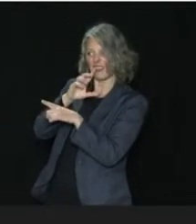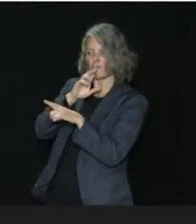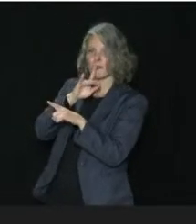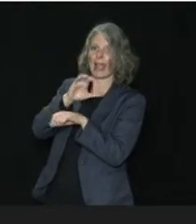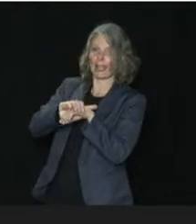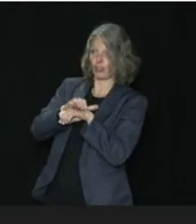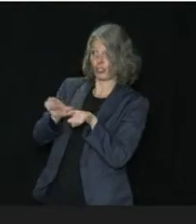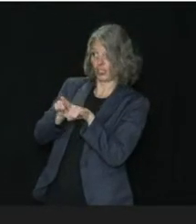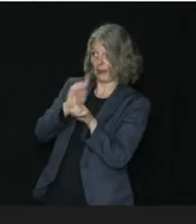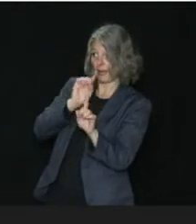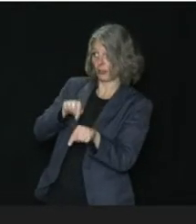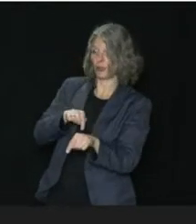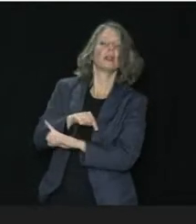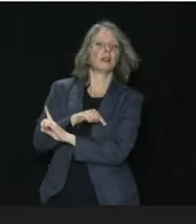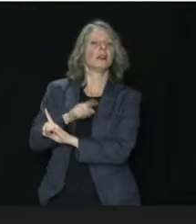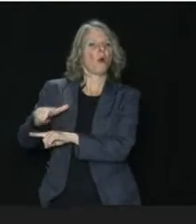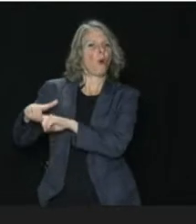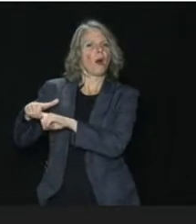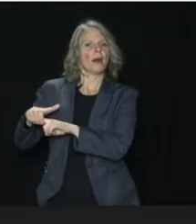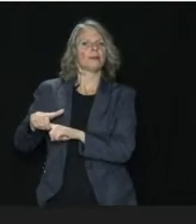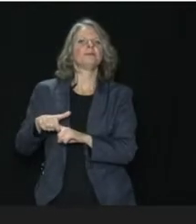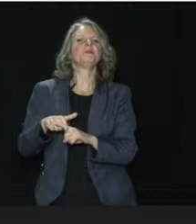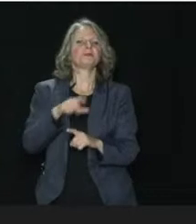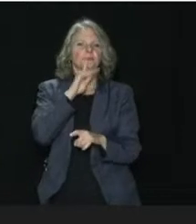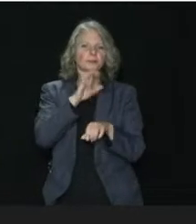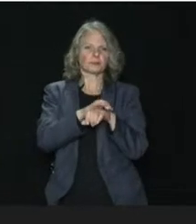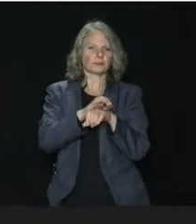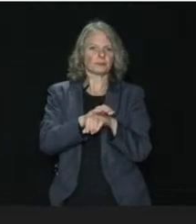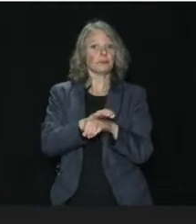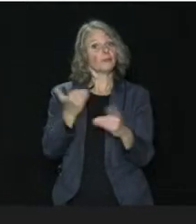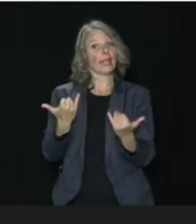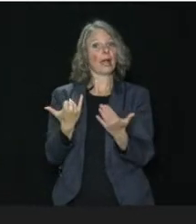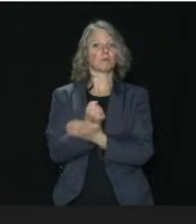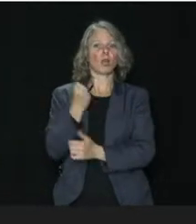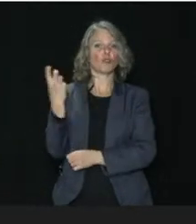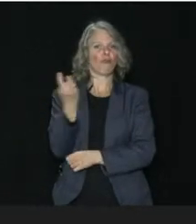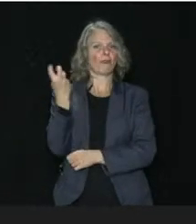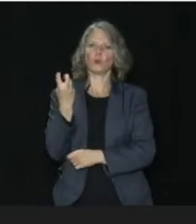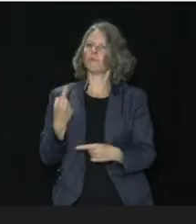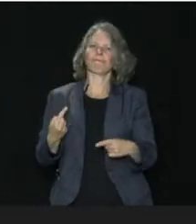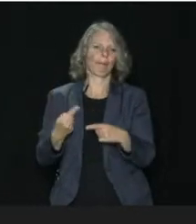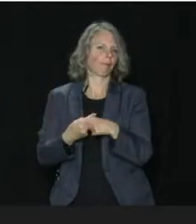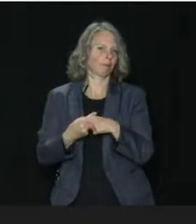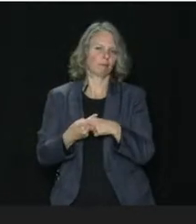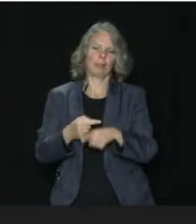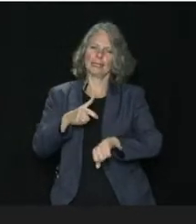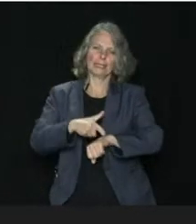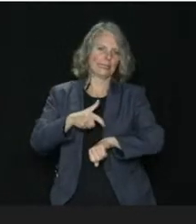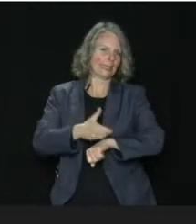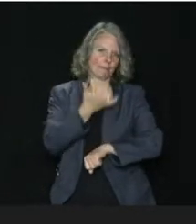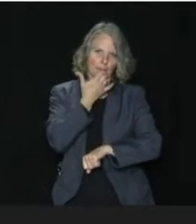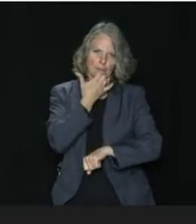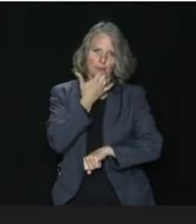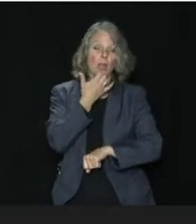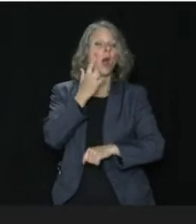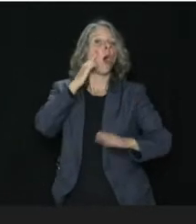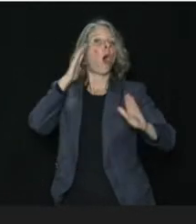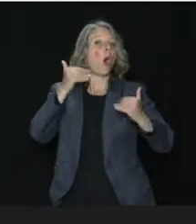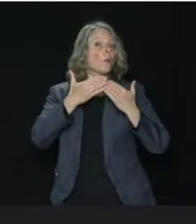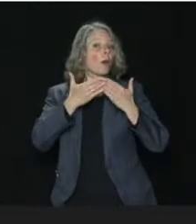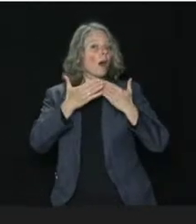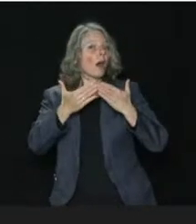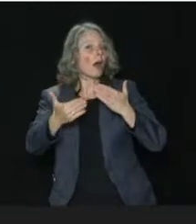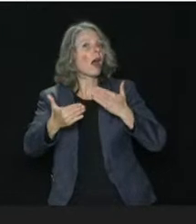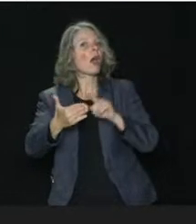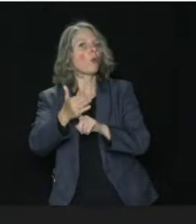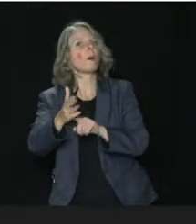me begin by saying, first of all, that now is not the time to travel. We are all hopeful we're going to be able to get back to normal in the coming months